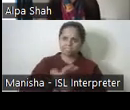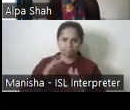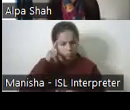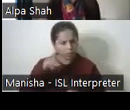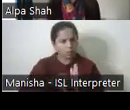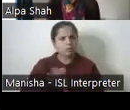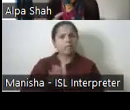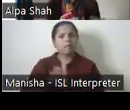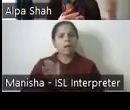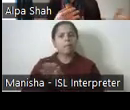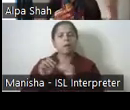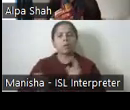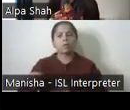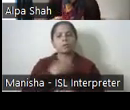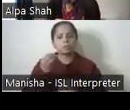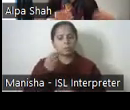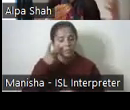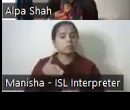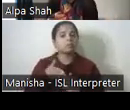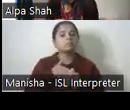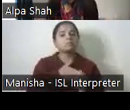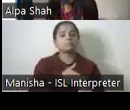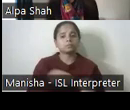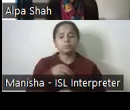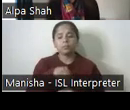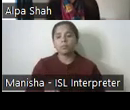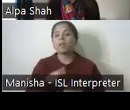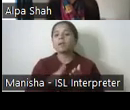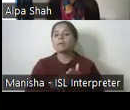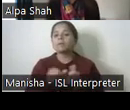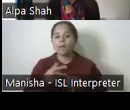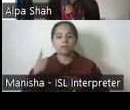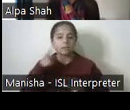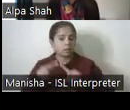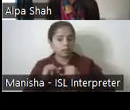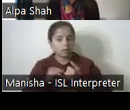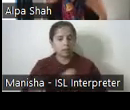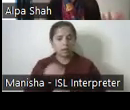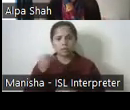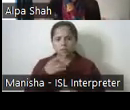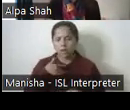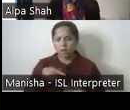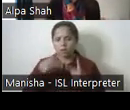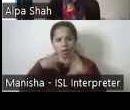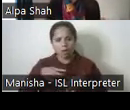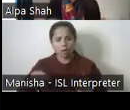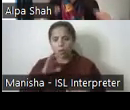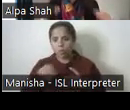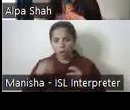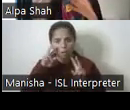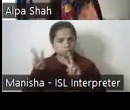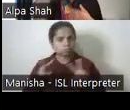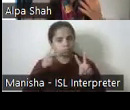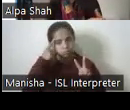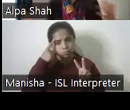development has been headed by the Naxalites, who've been mobilizing Adivasis. But despite their attention